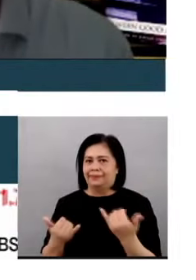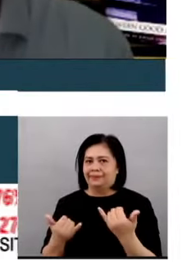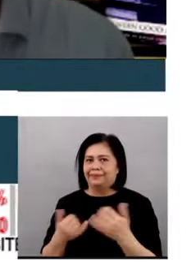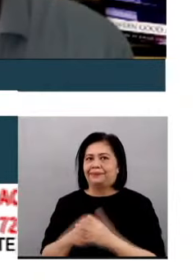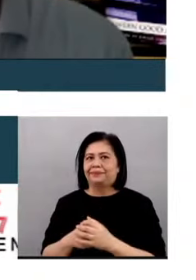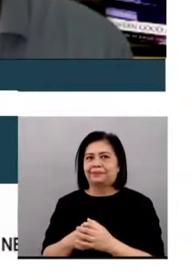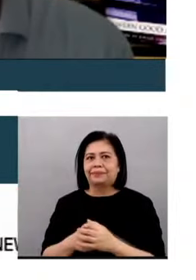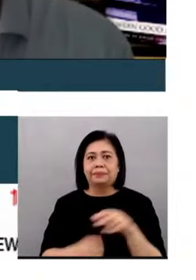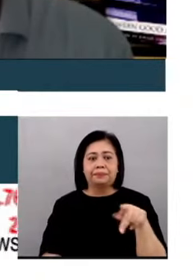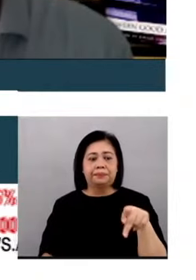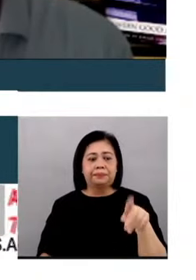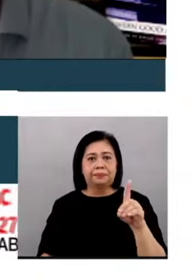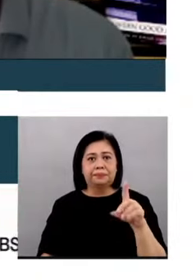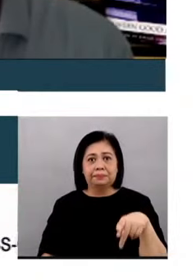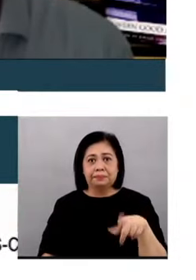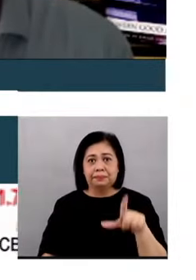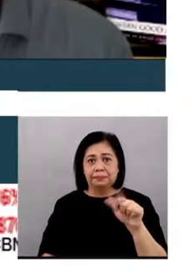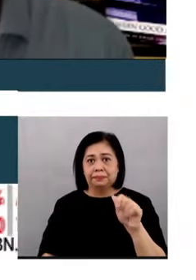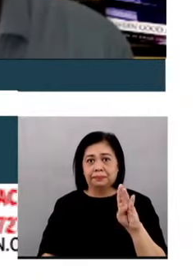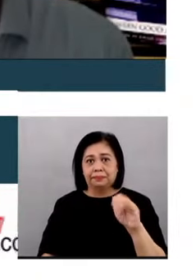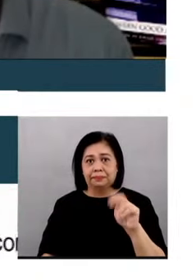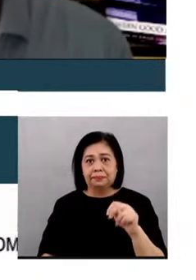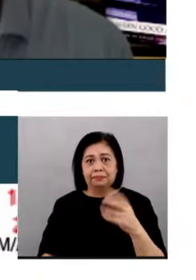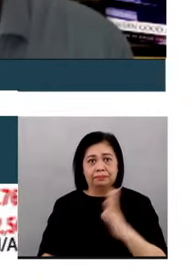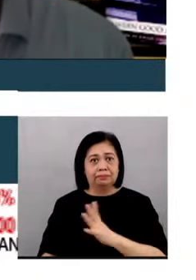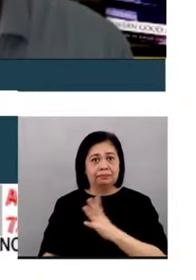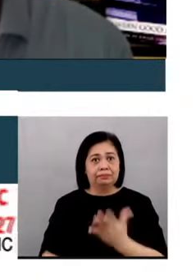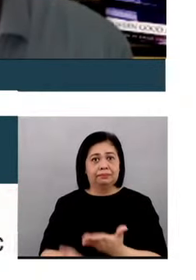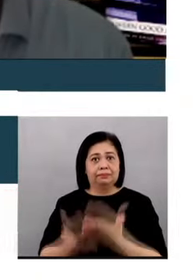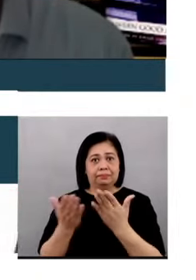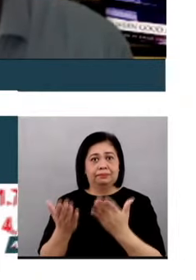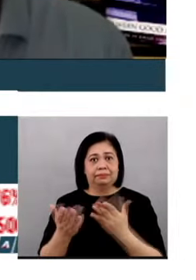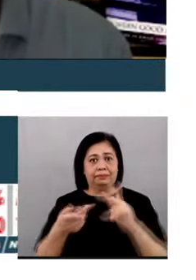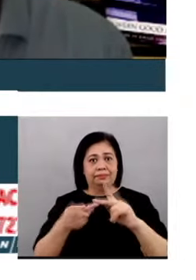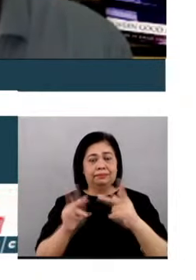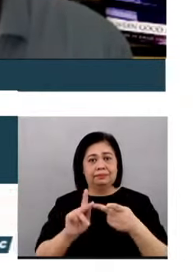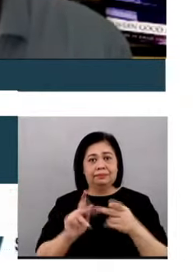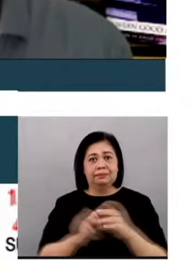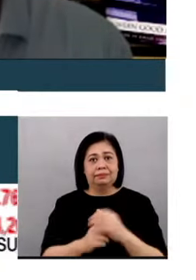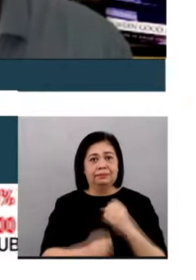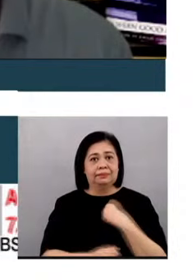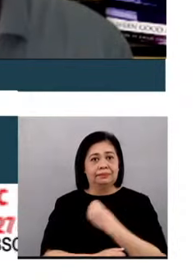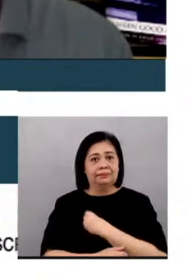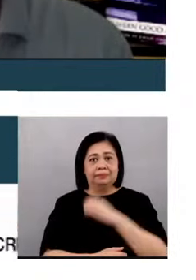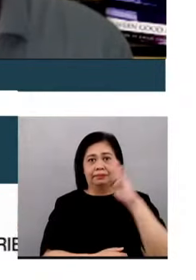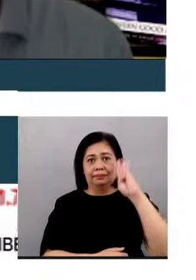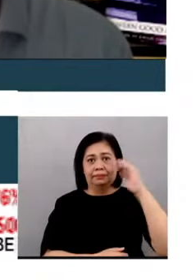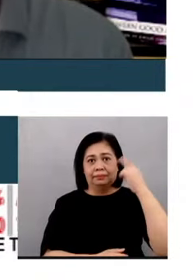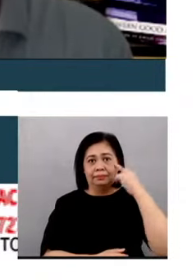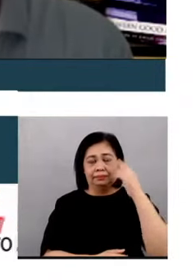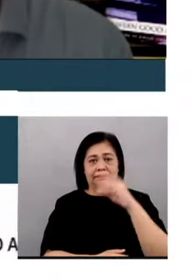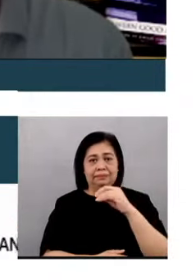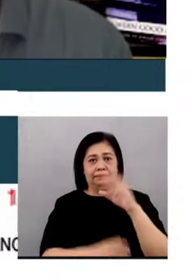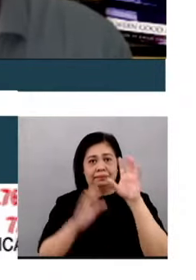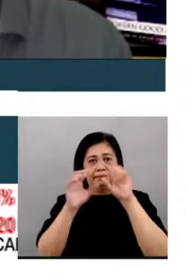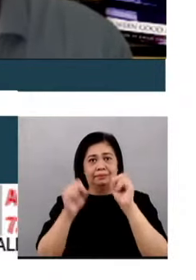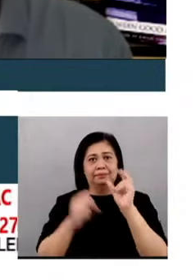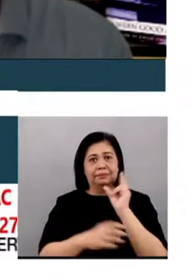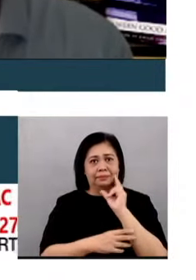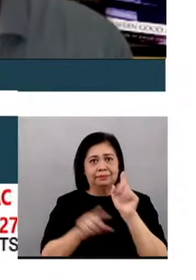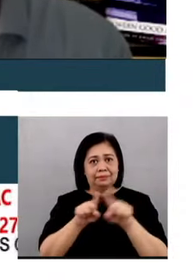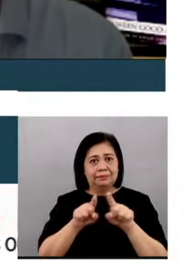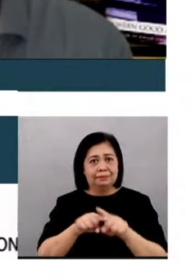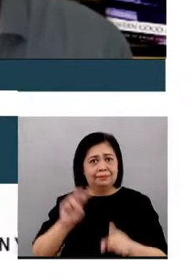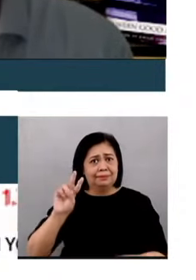PDP Laban, formally endorsing the tandem of Senator Bongo and President Duterte as his running mate for